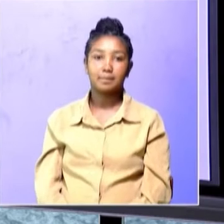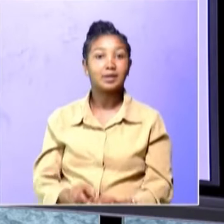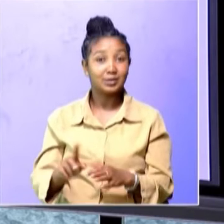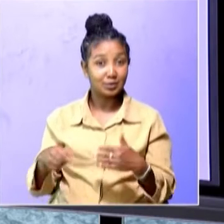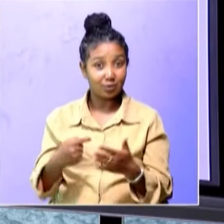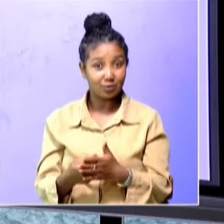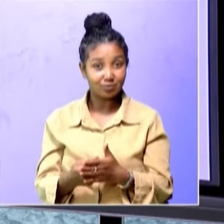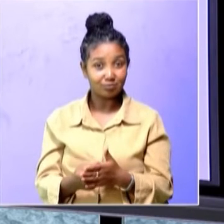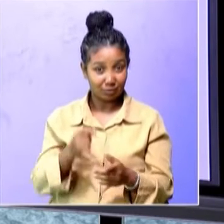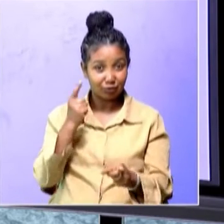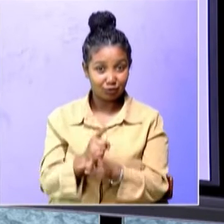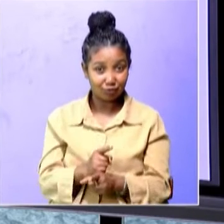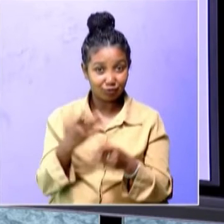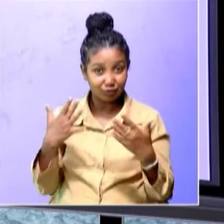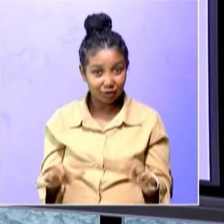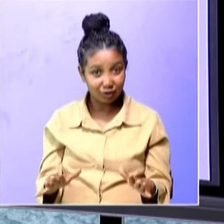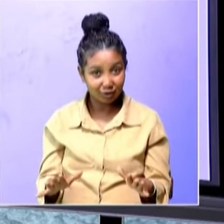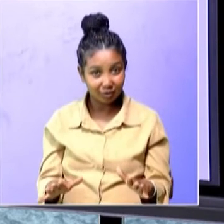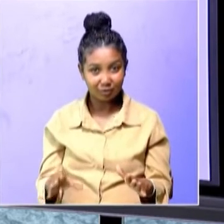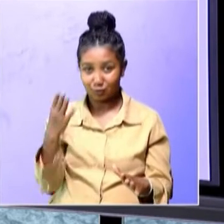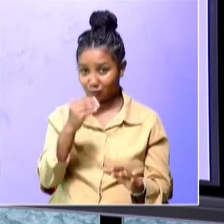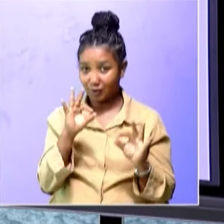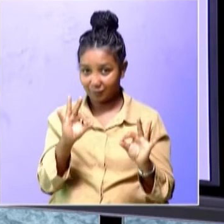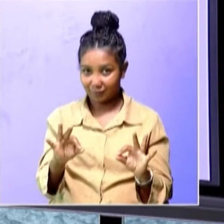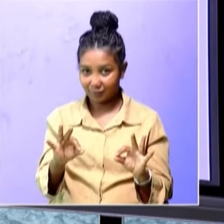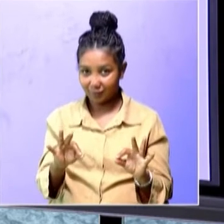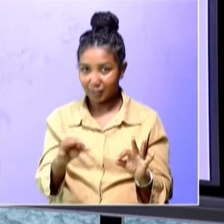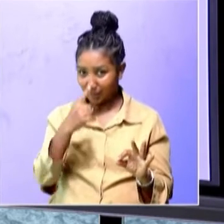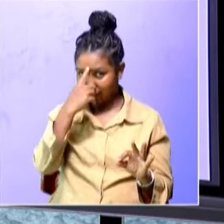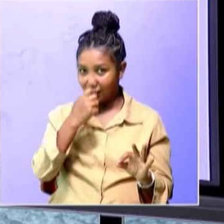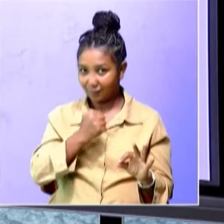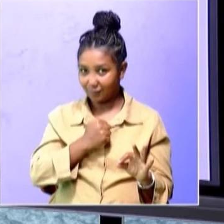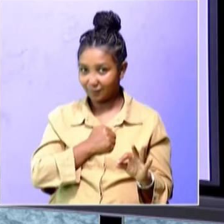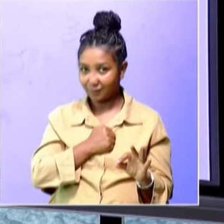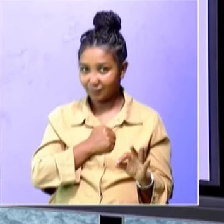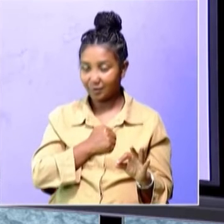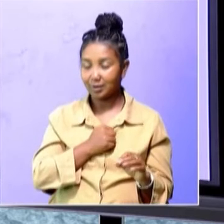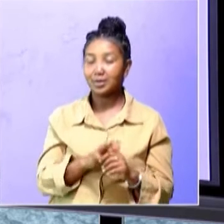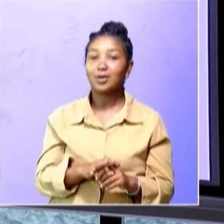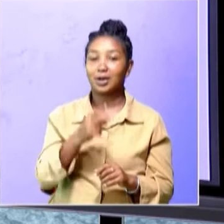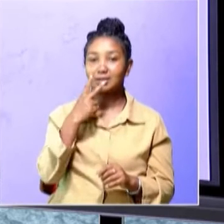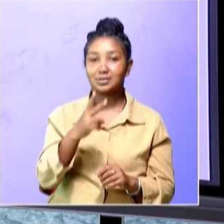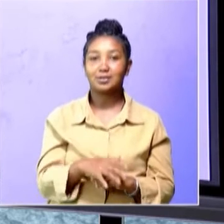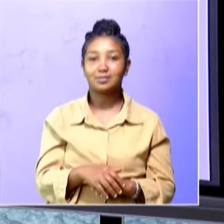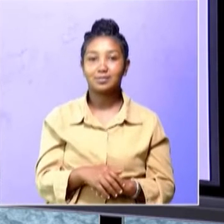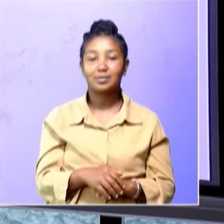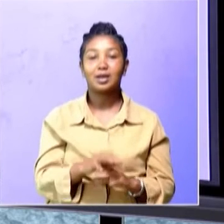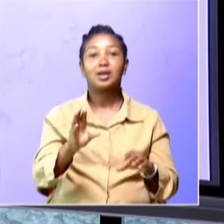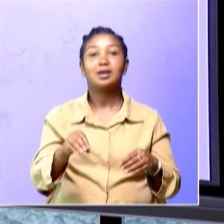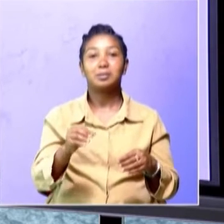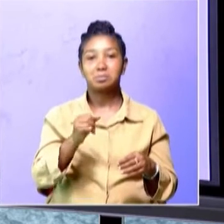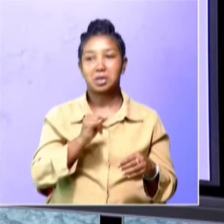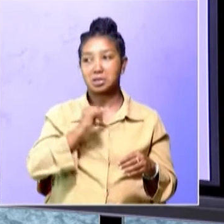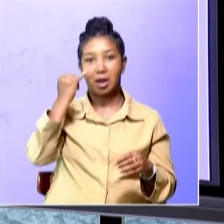So, I'm sure you have done a better paragraph which you believe that you can do before. Let's see. Let us give